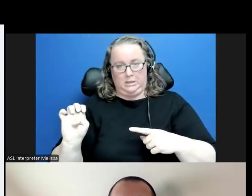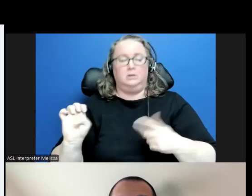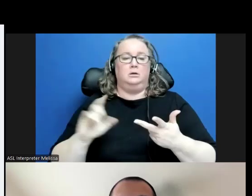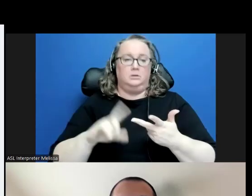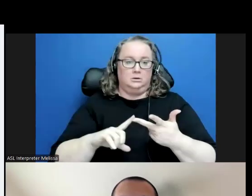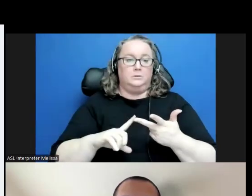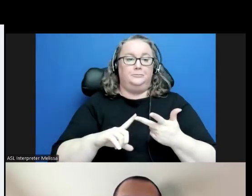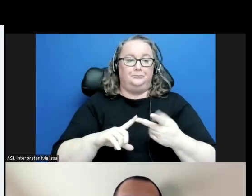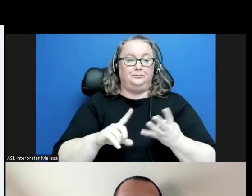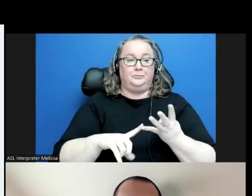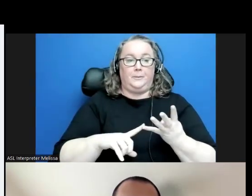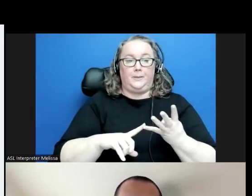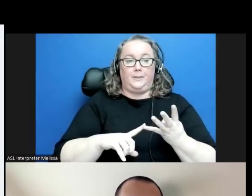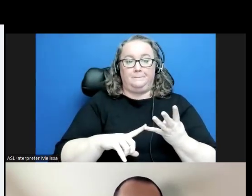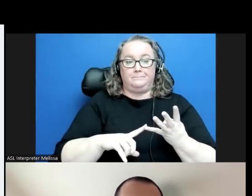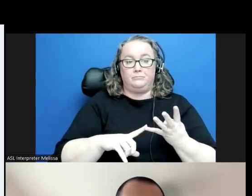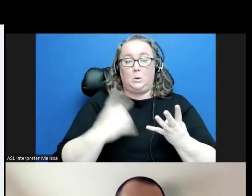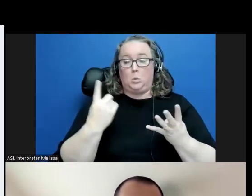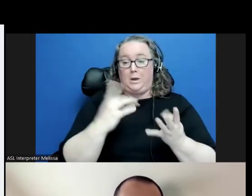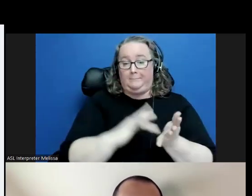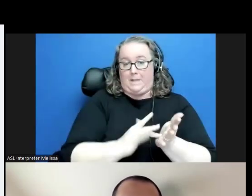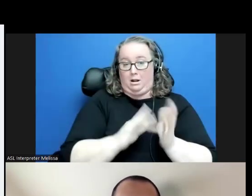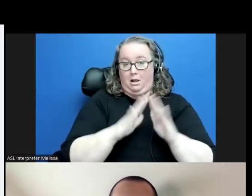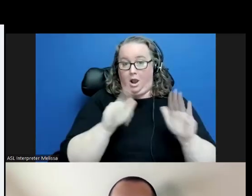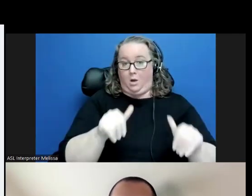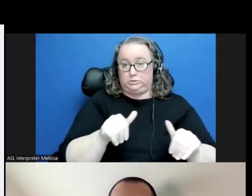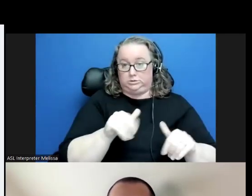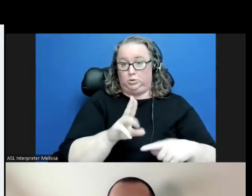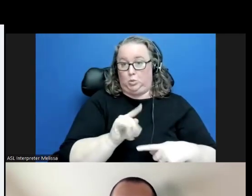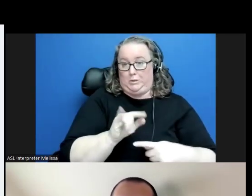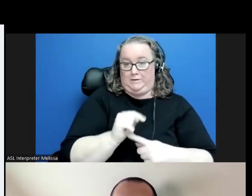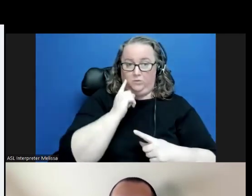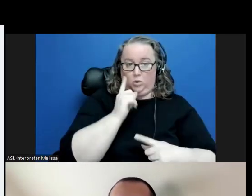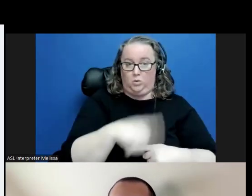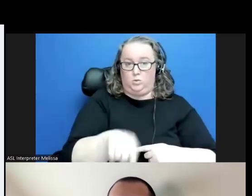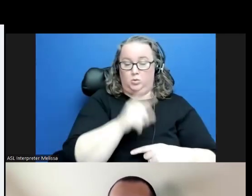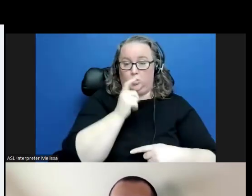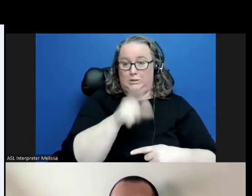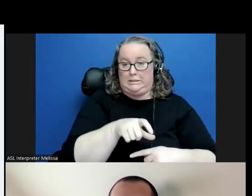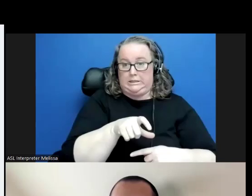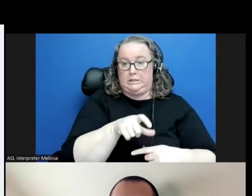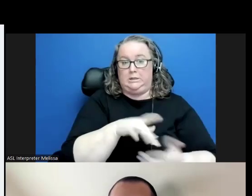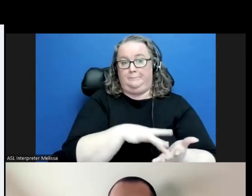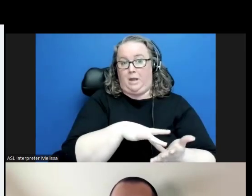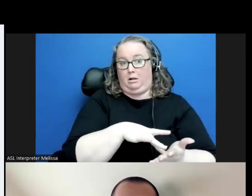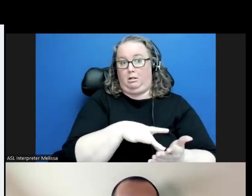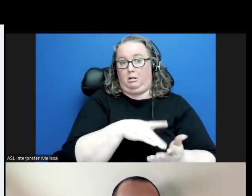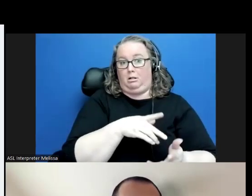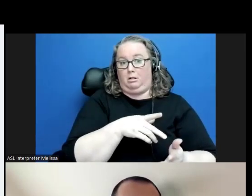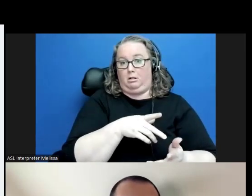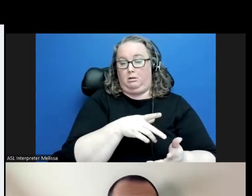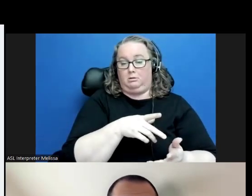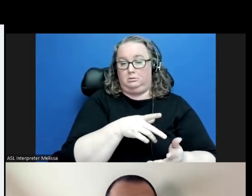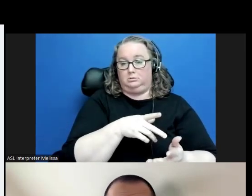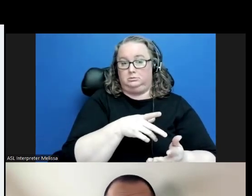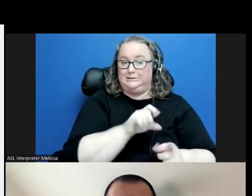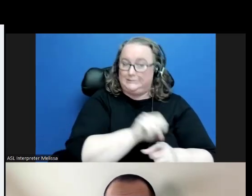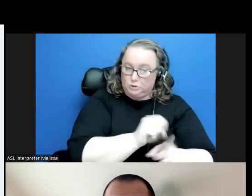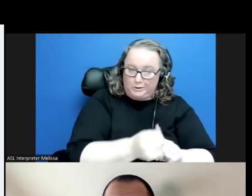words, and a medical housing unit for those with medical conditions requiring